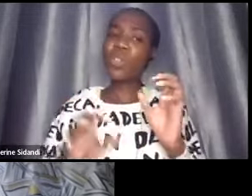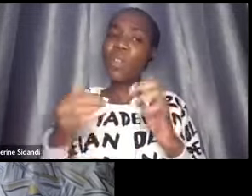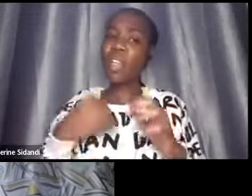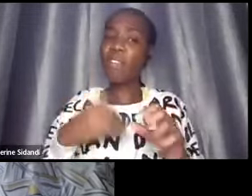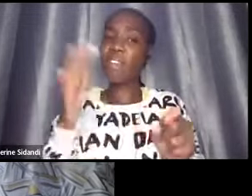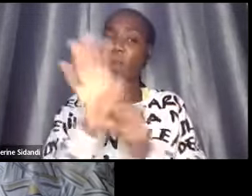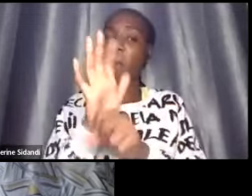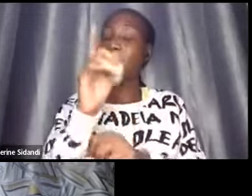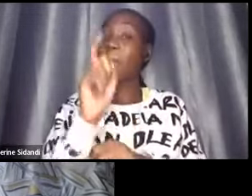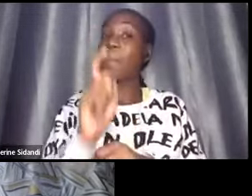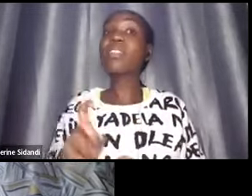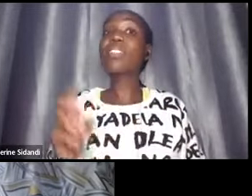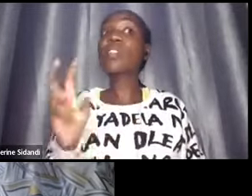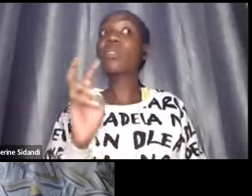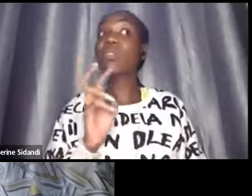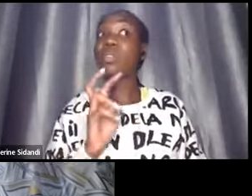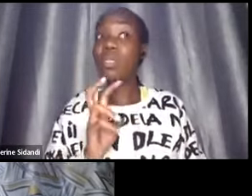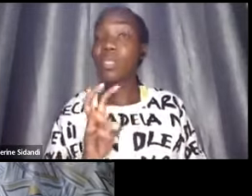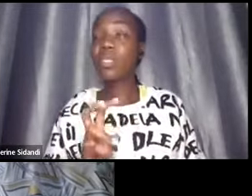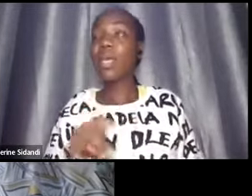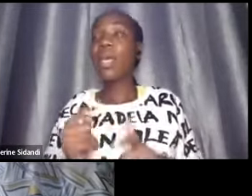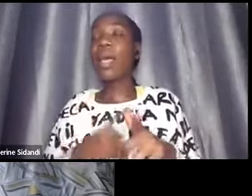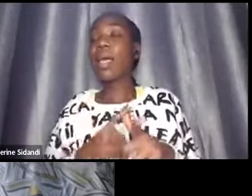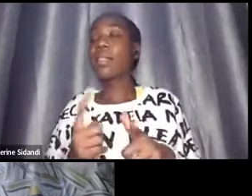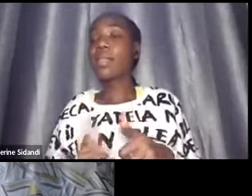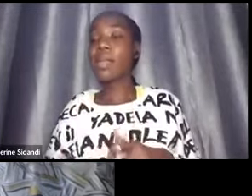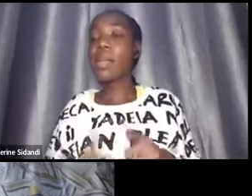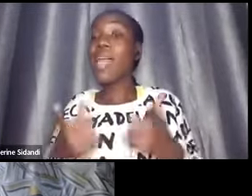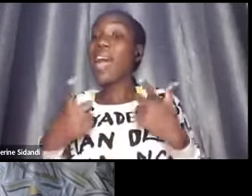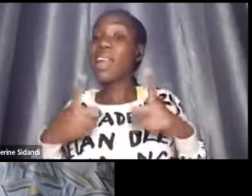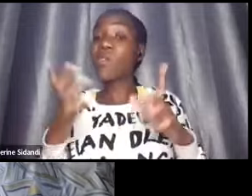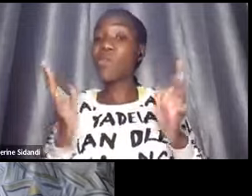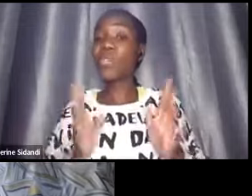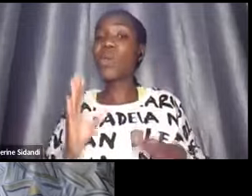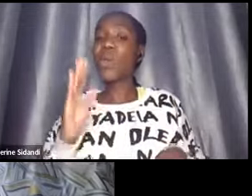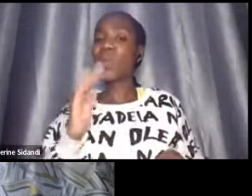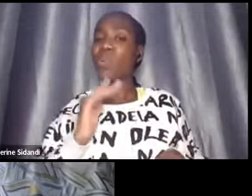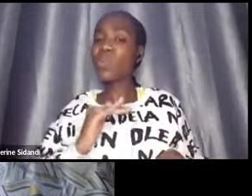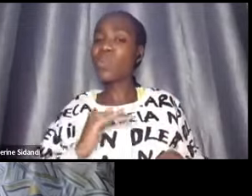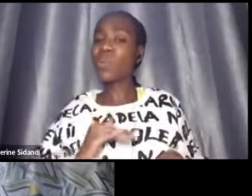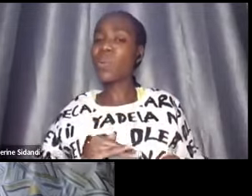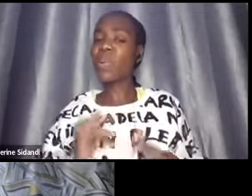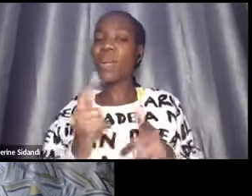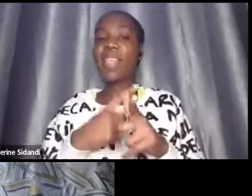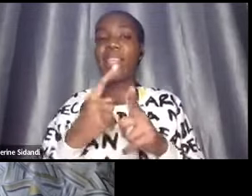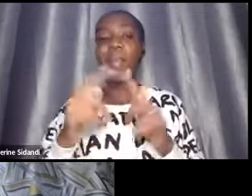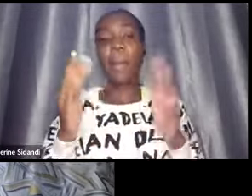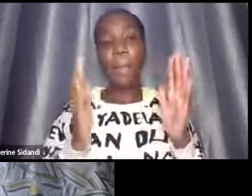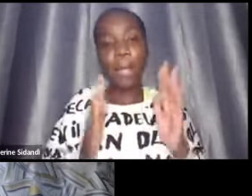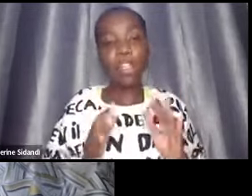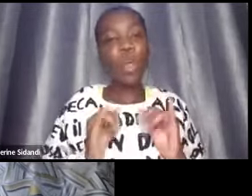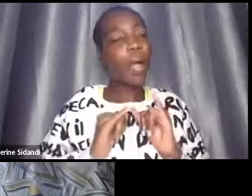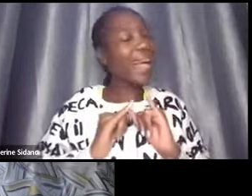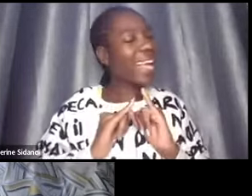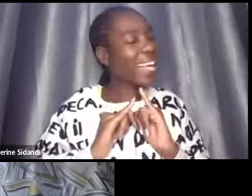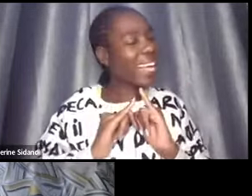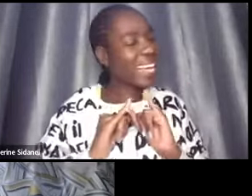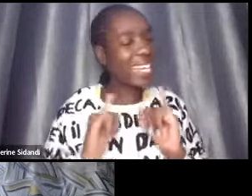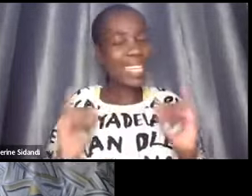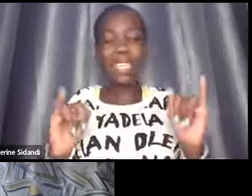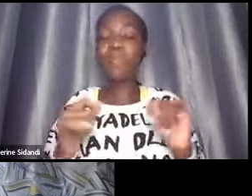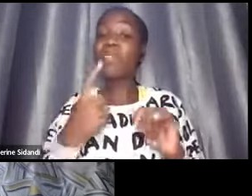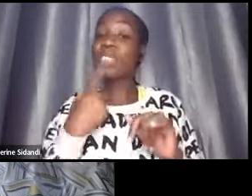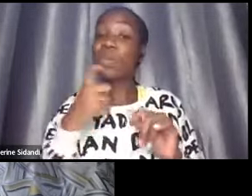outlet. Let the emotions be spent and the person will be as clean, as white as